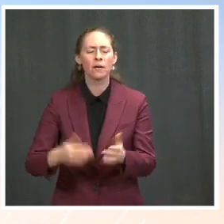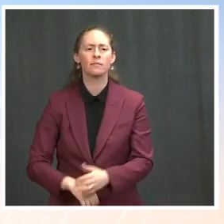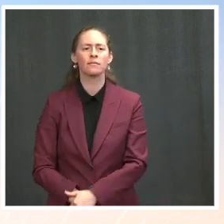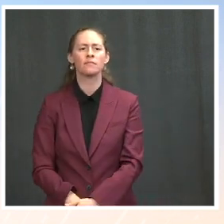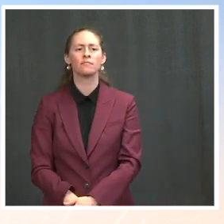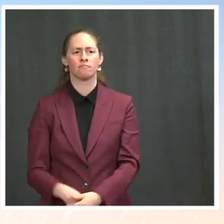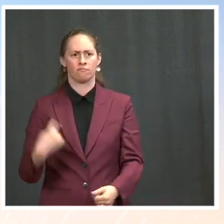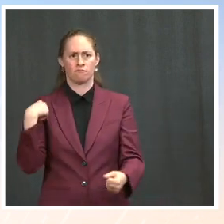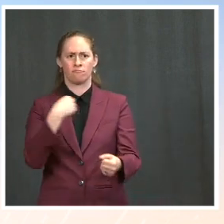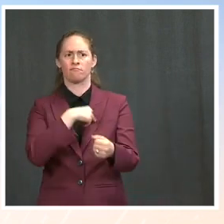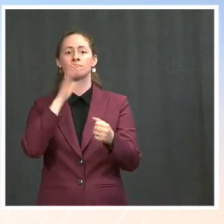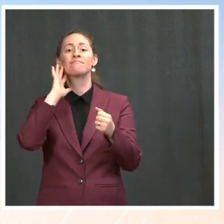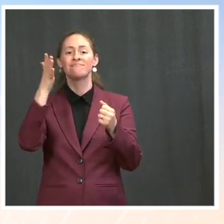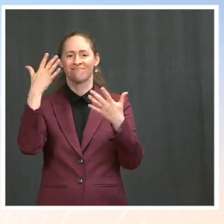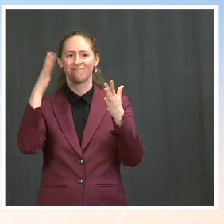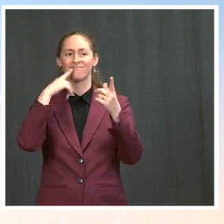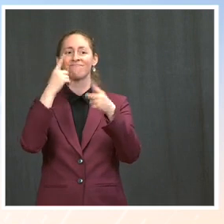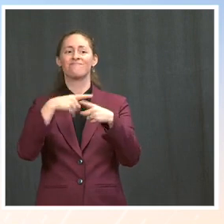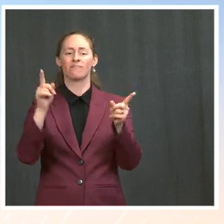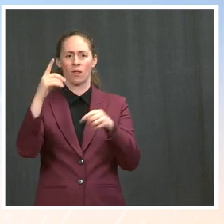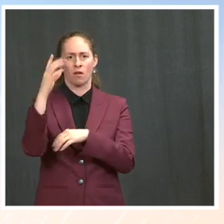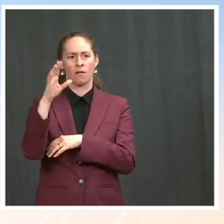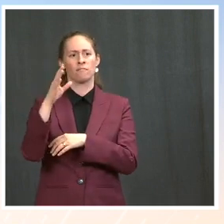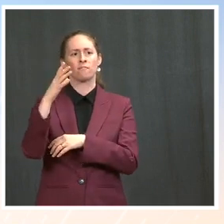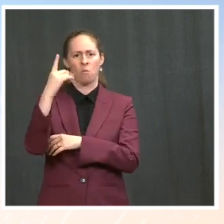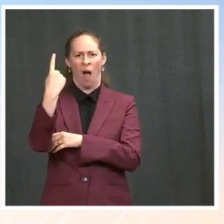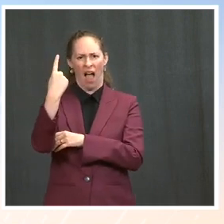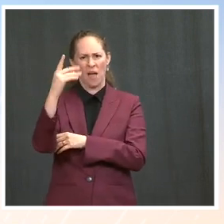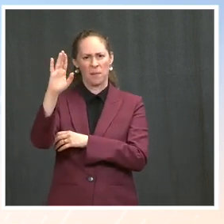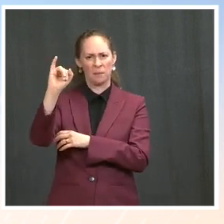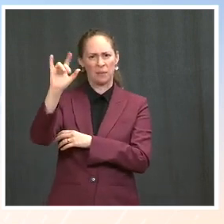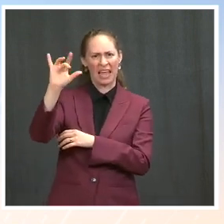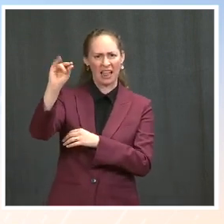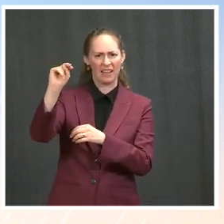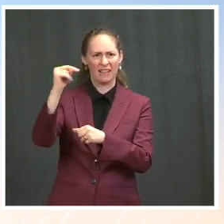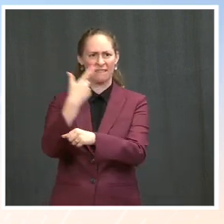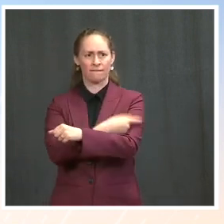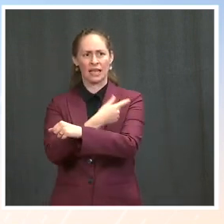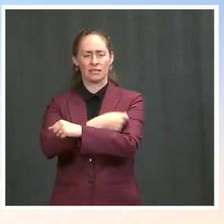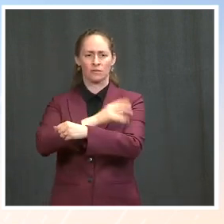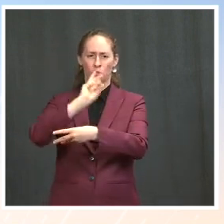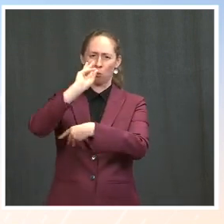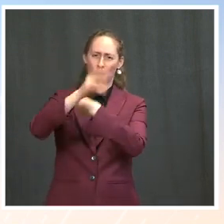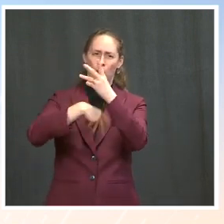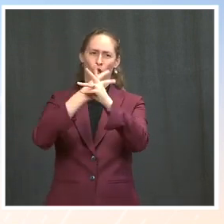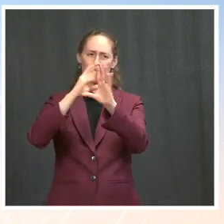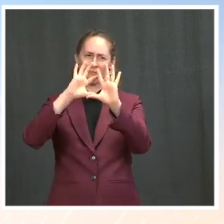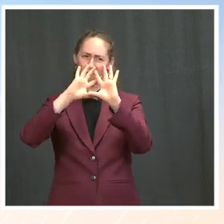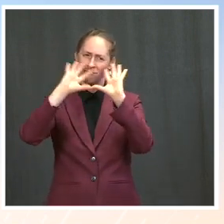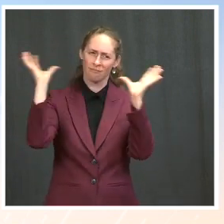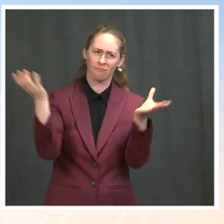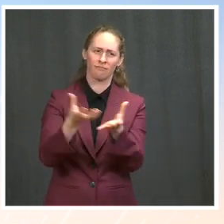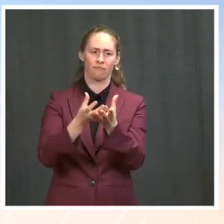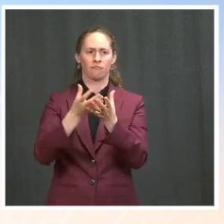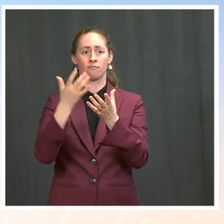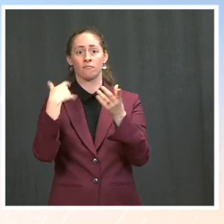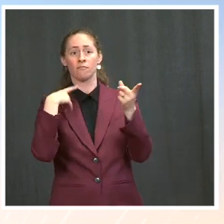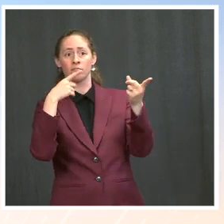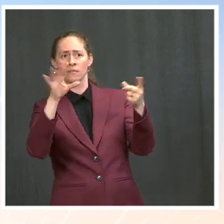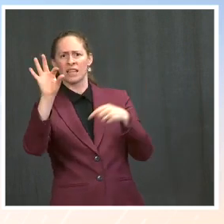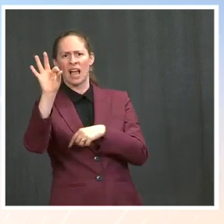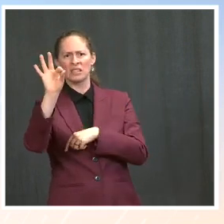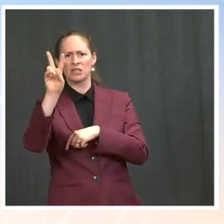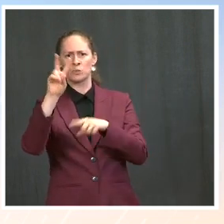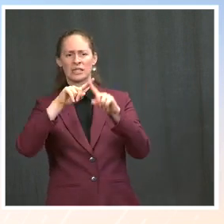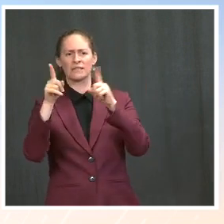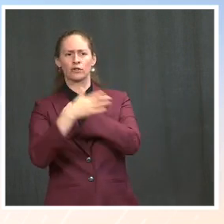be providing about 1 billion doses to the global community and the 92 countries working through COVAX for